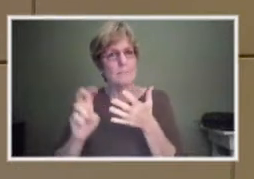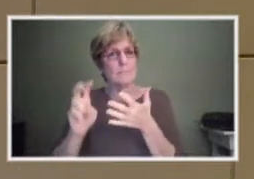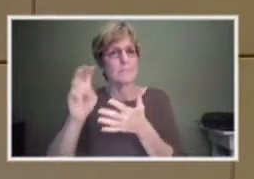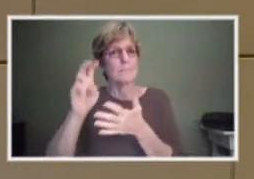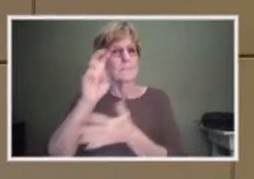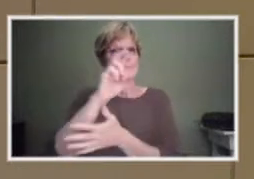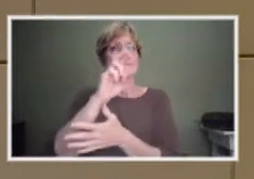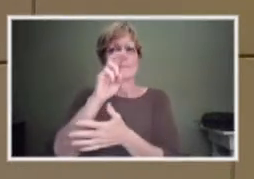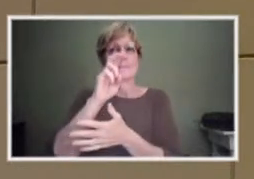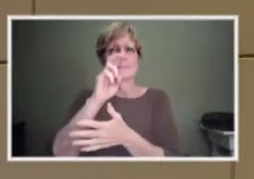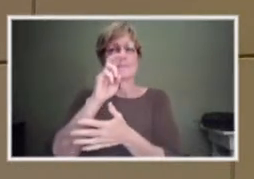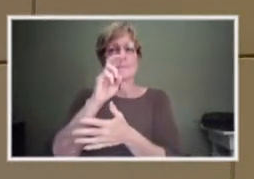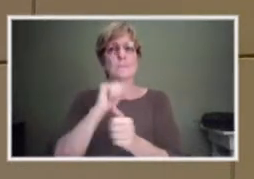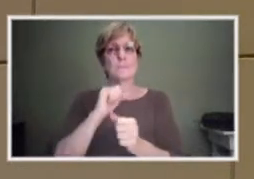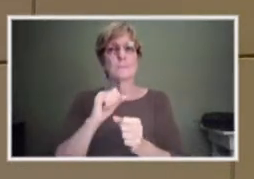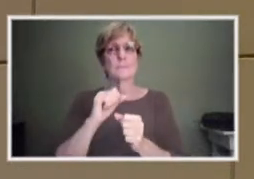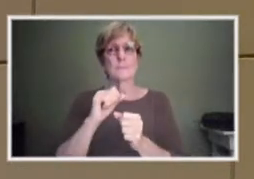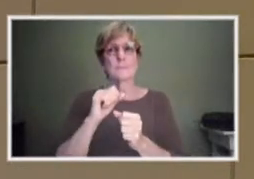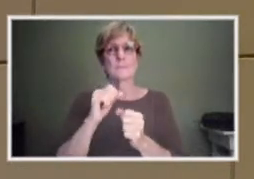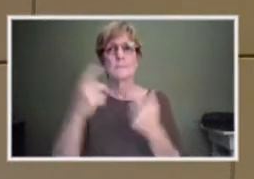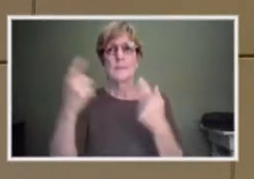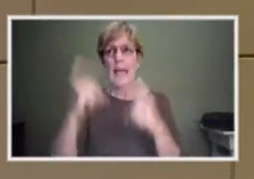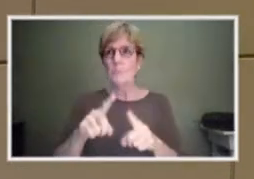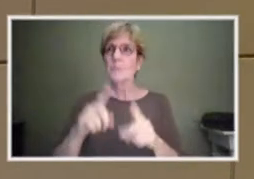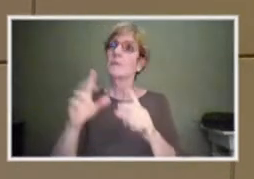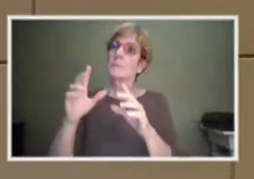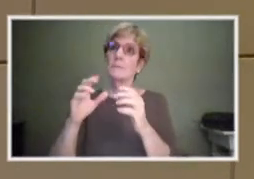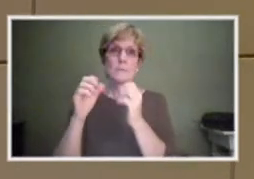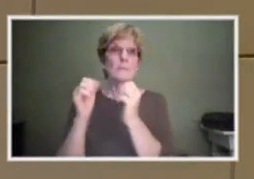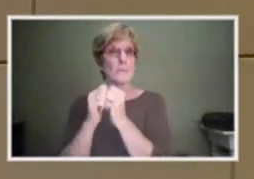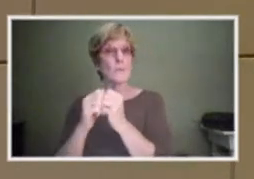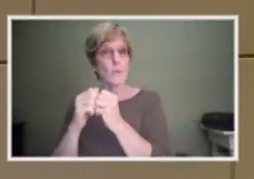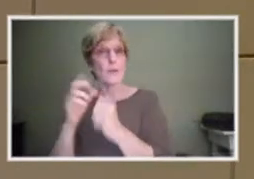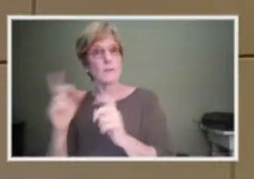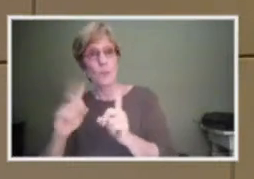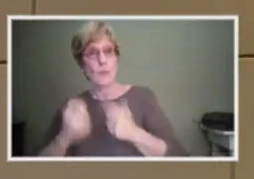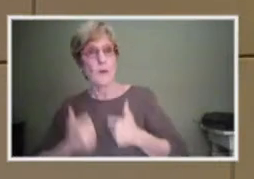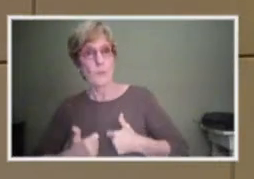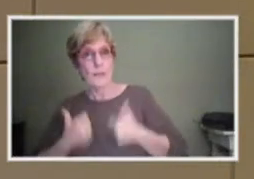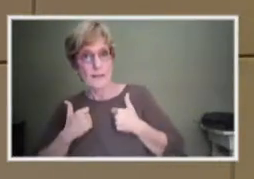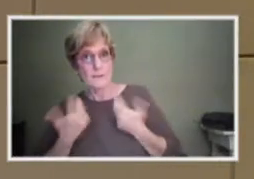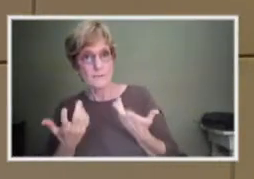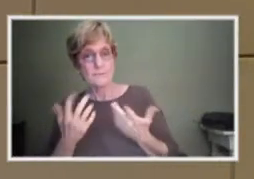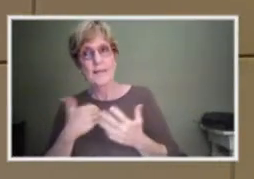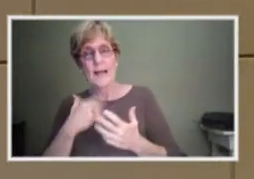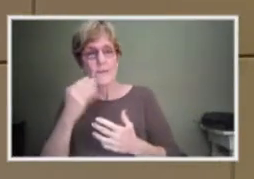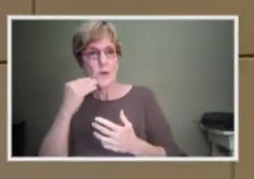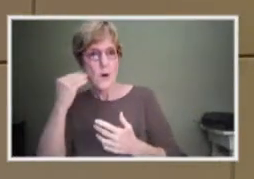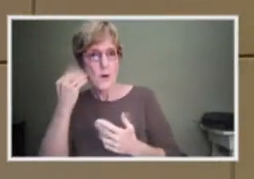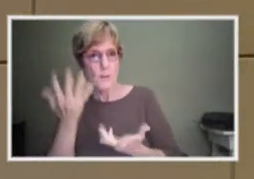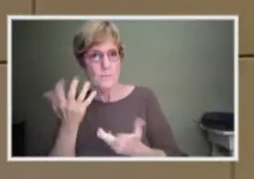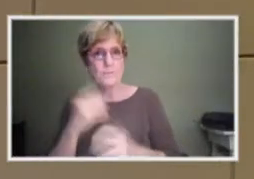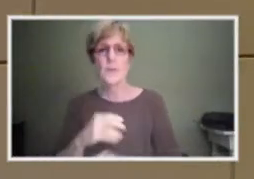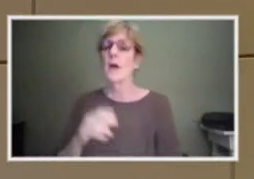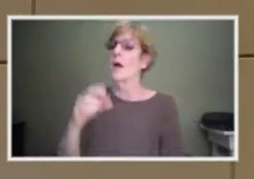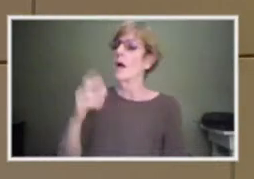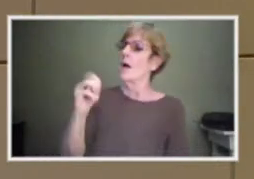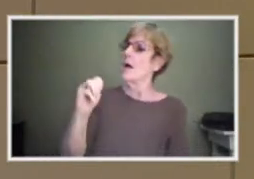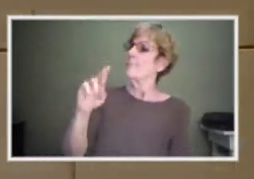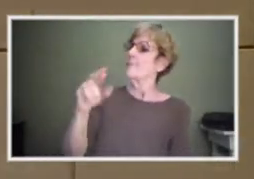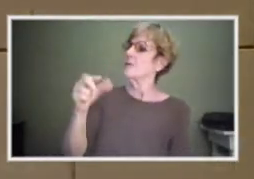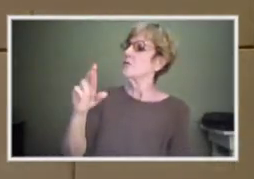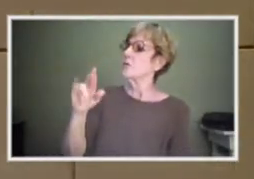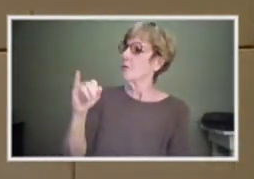upward mobility matter along with housing. And now I recognize Mr. Driggs. So I agree that we have